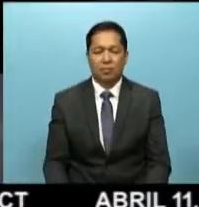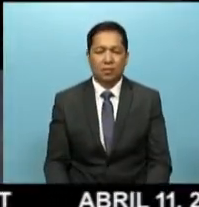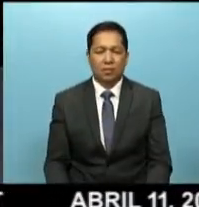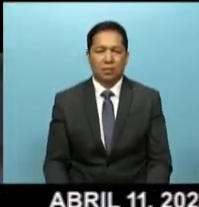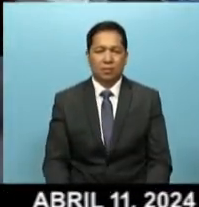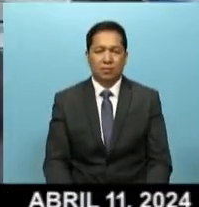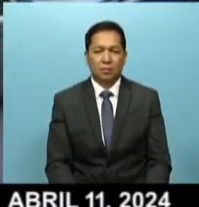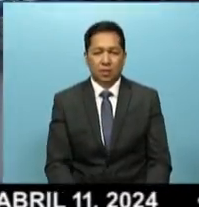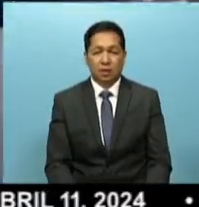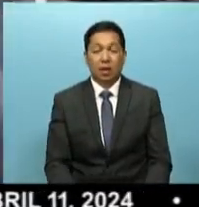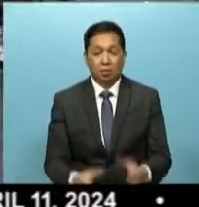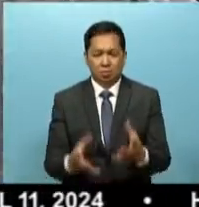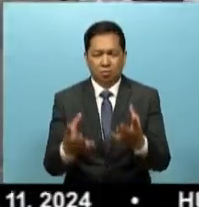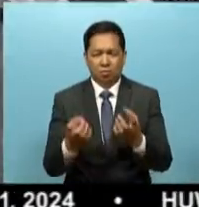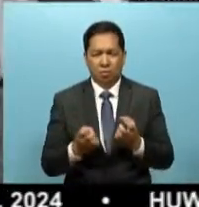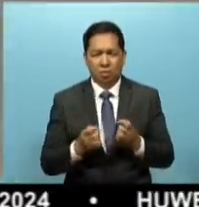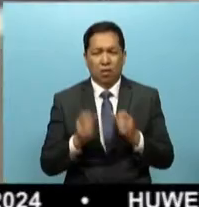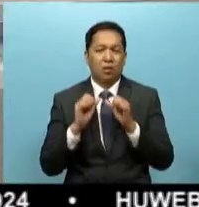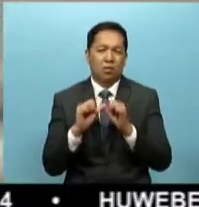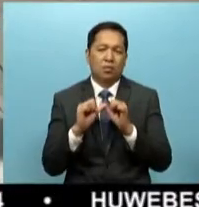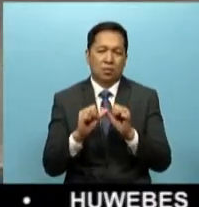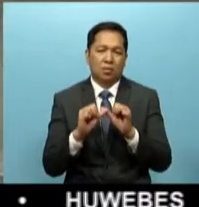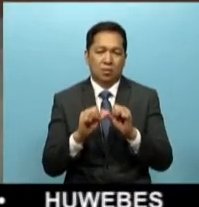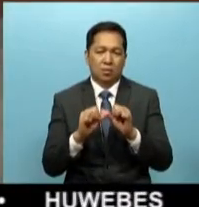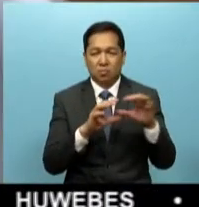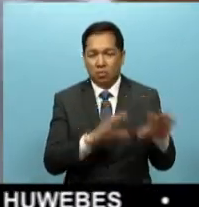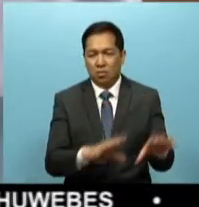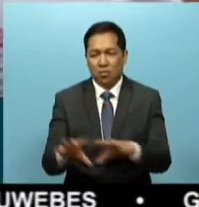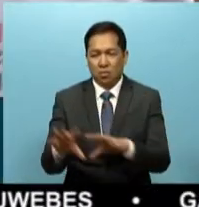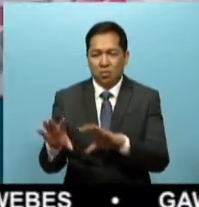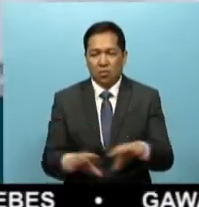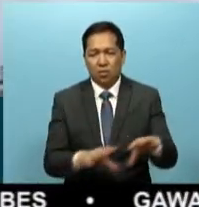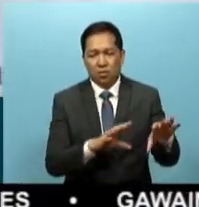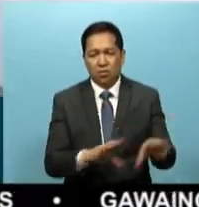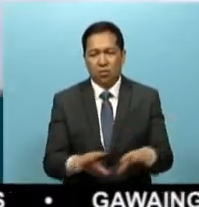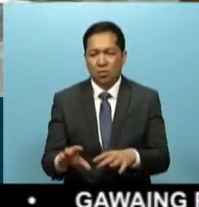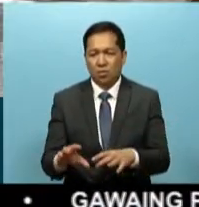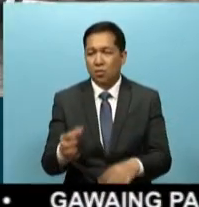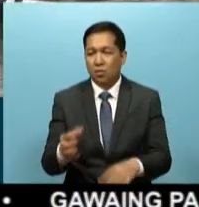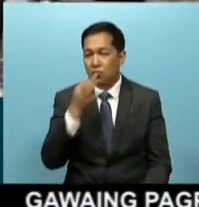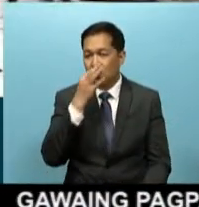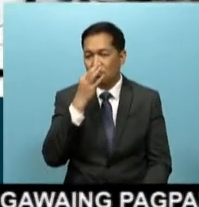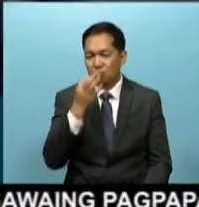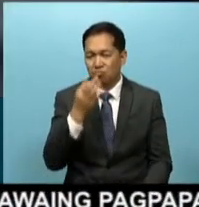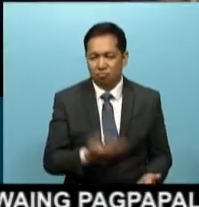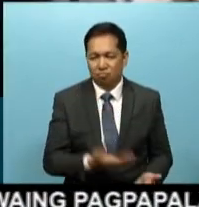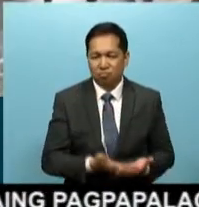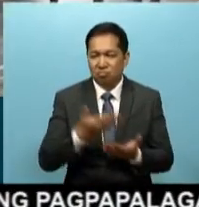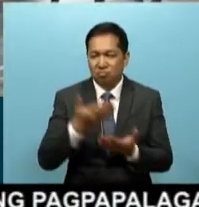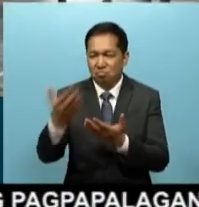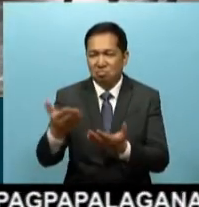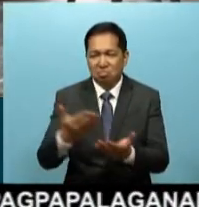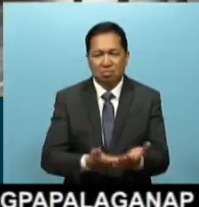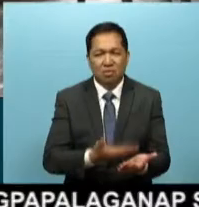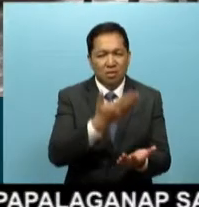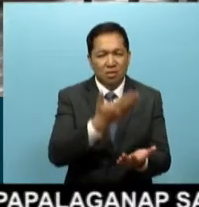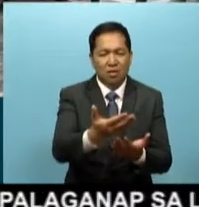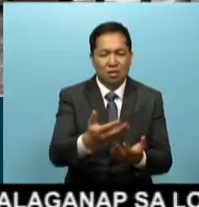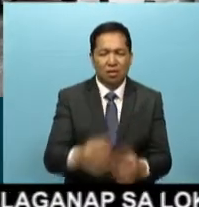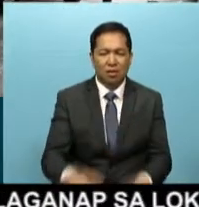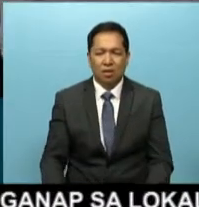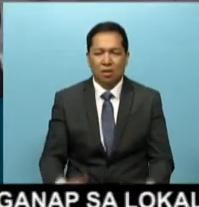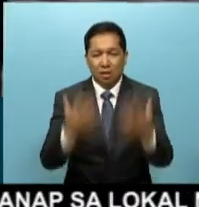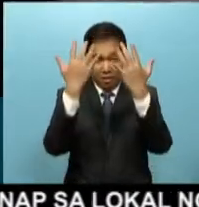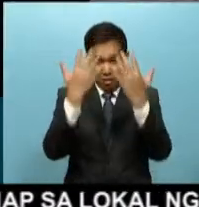brethren willingly participated in the INC giving food donation activity. They courageously braved the heavy rainfall to